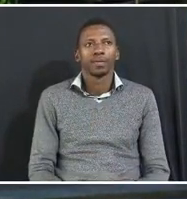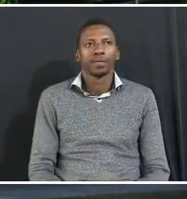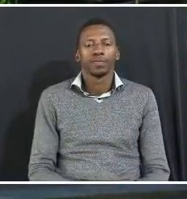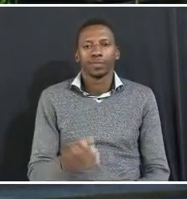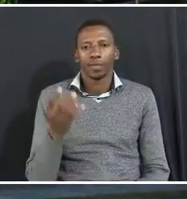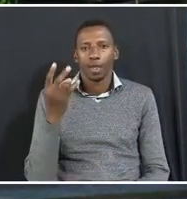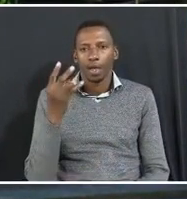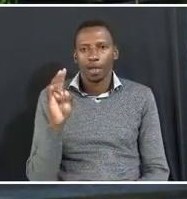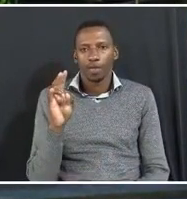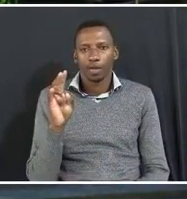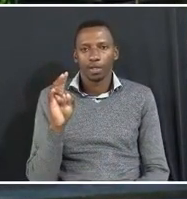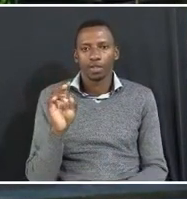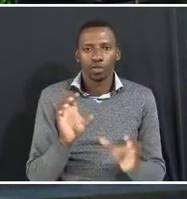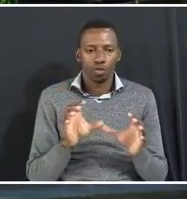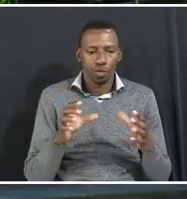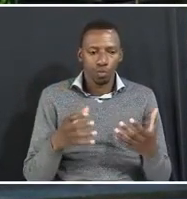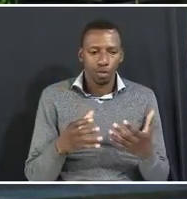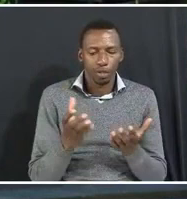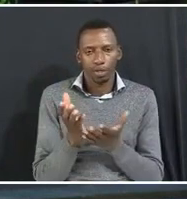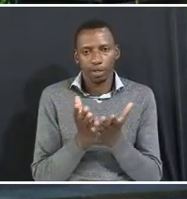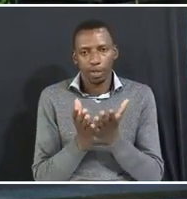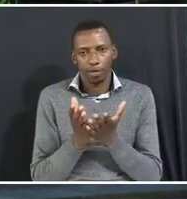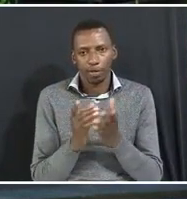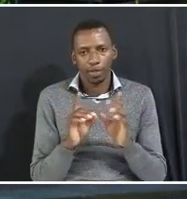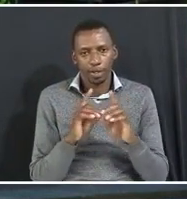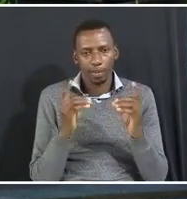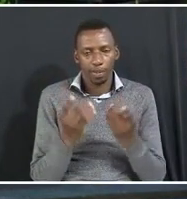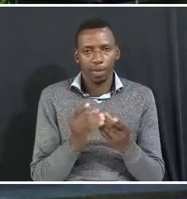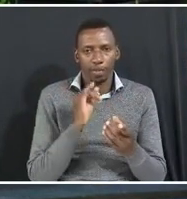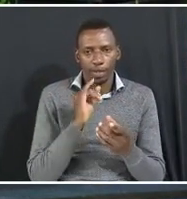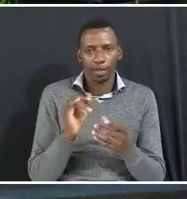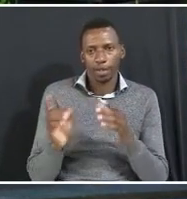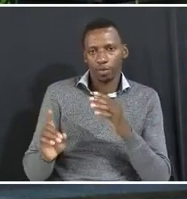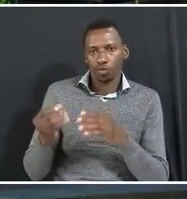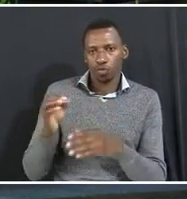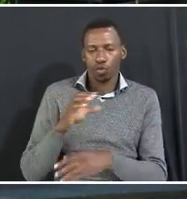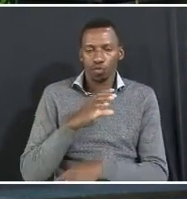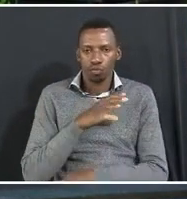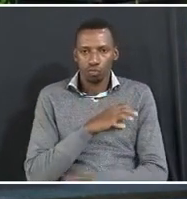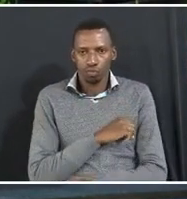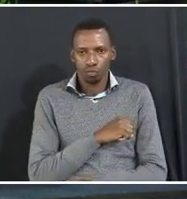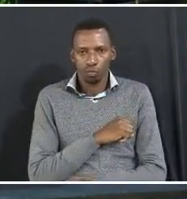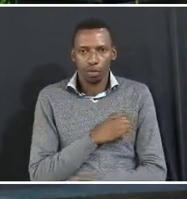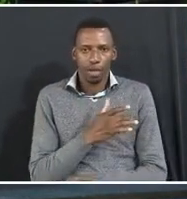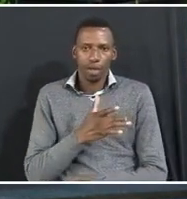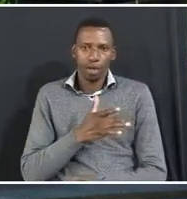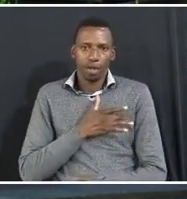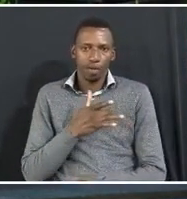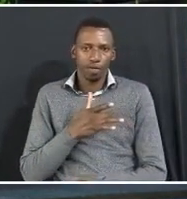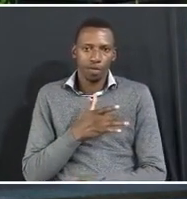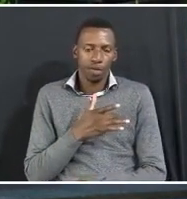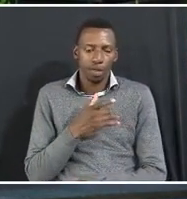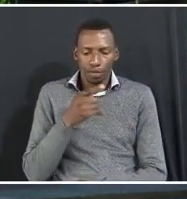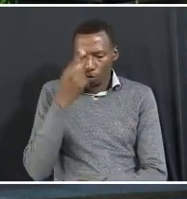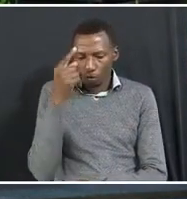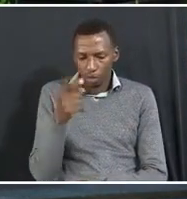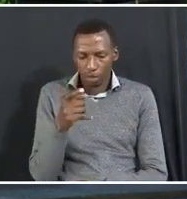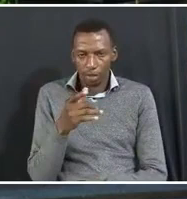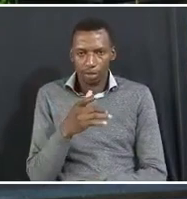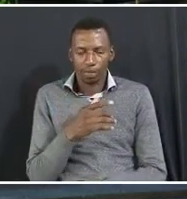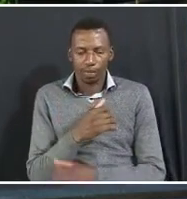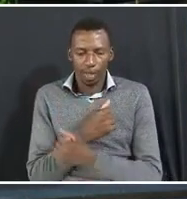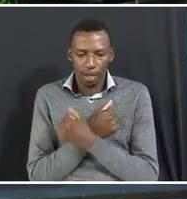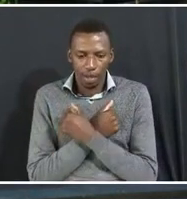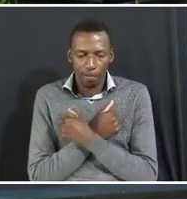Adventist Community Service Department is a ministry of compassion. And being a ministry of compassion,